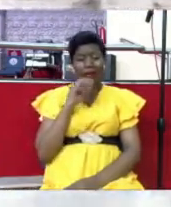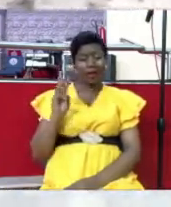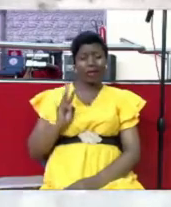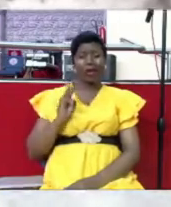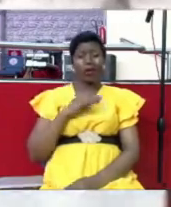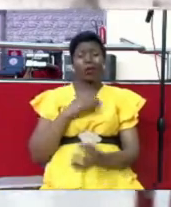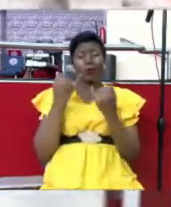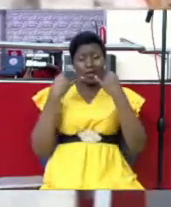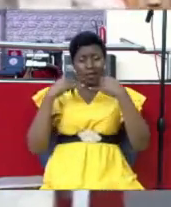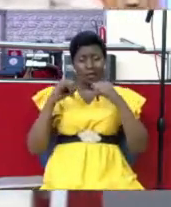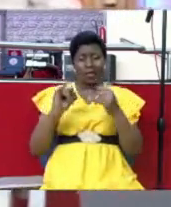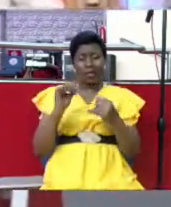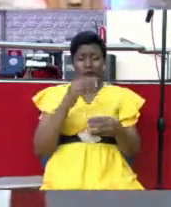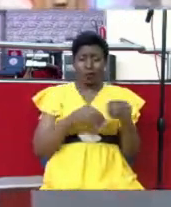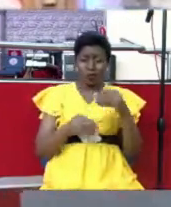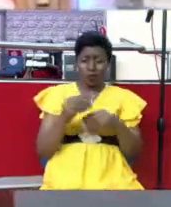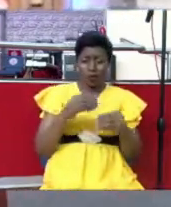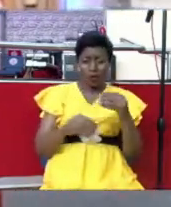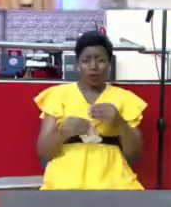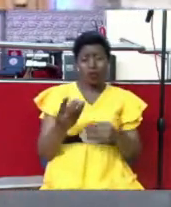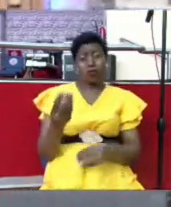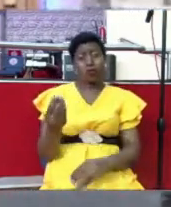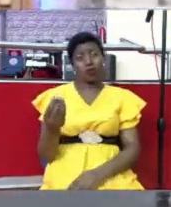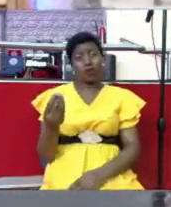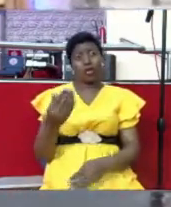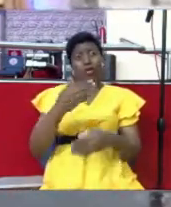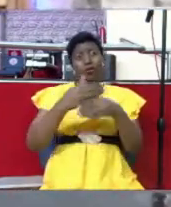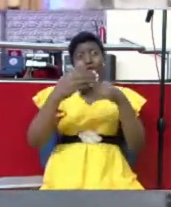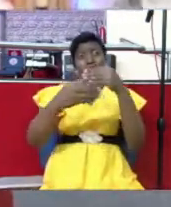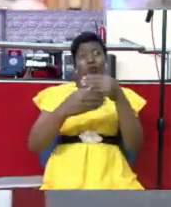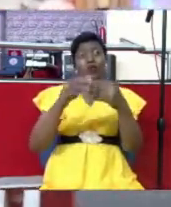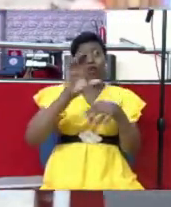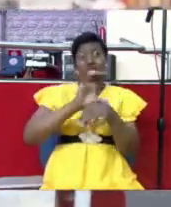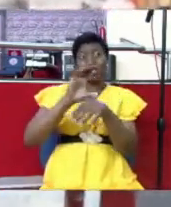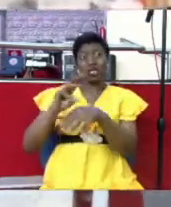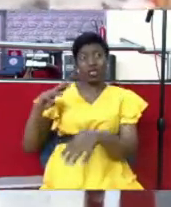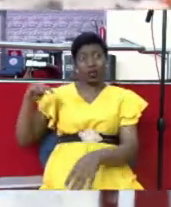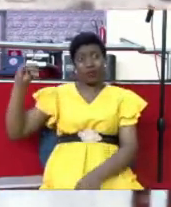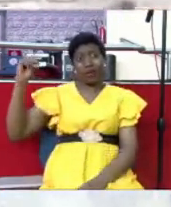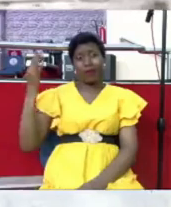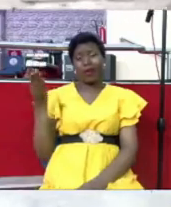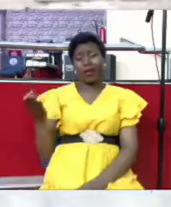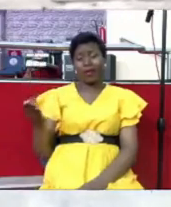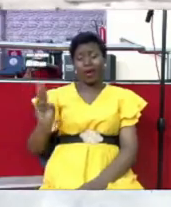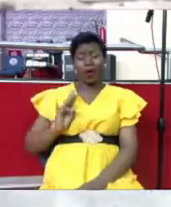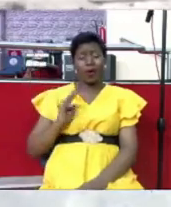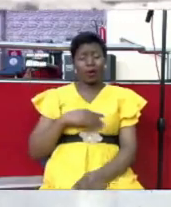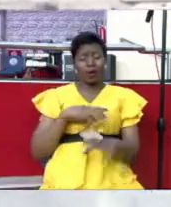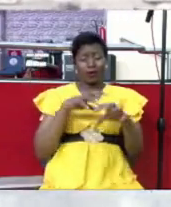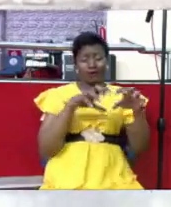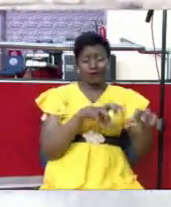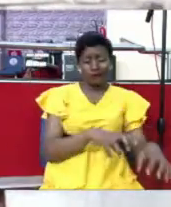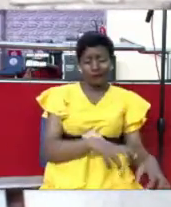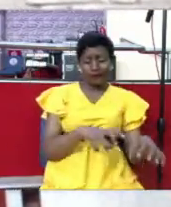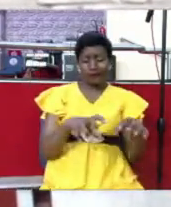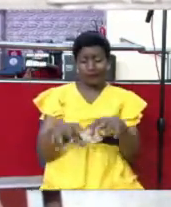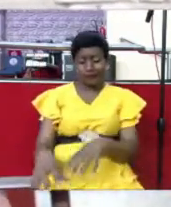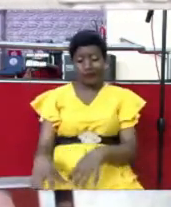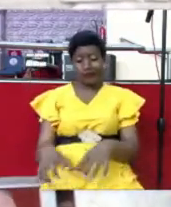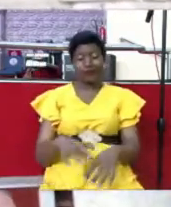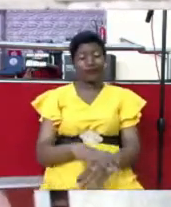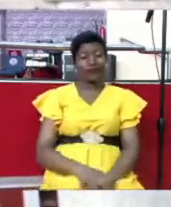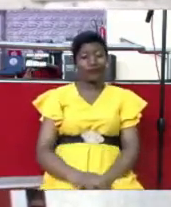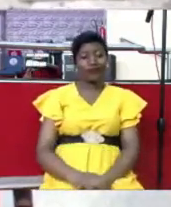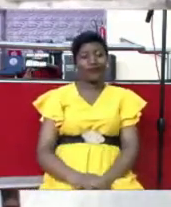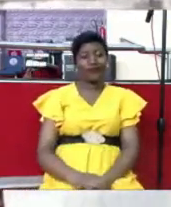cathedral. Tumekuwa tukichanga pesa kuweka kujenga ile cathedral. Kai na situmengangana. Si tumengangana. And